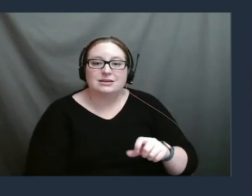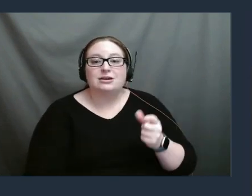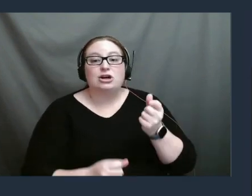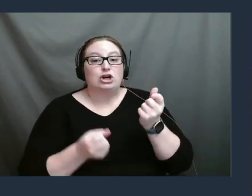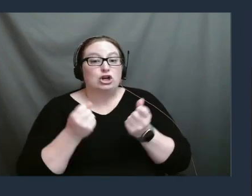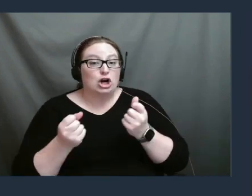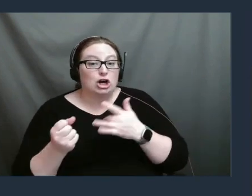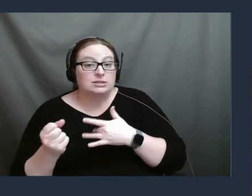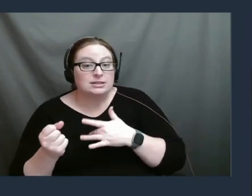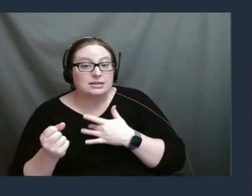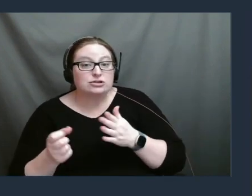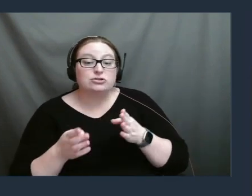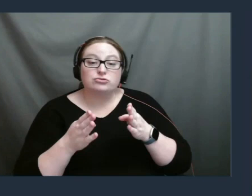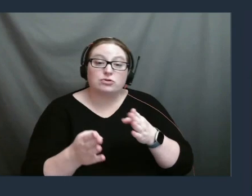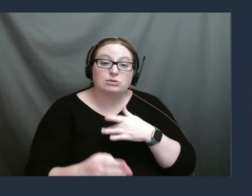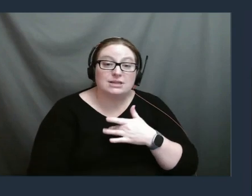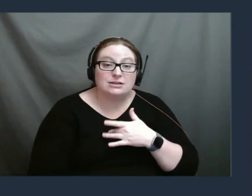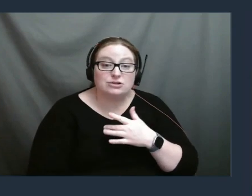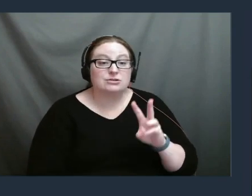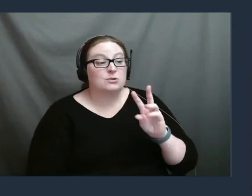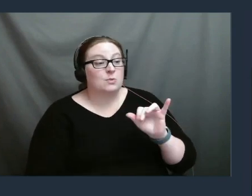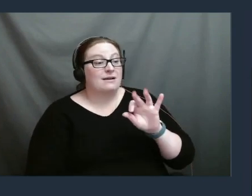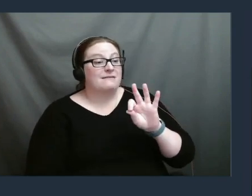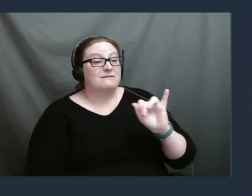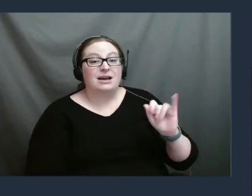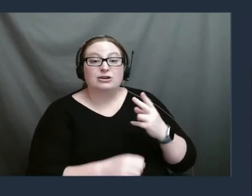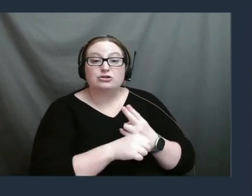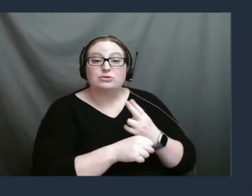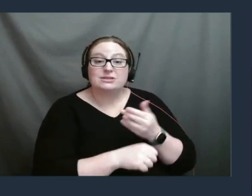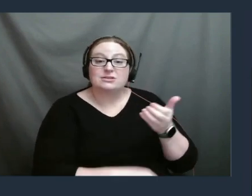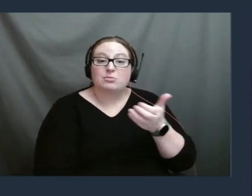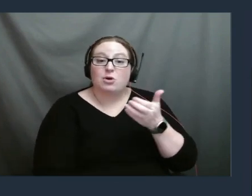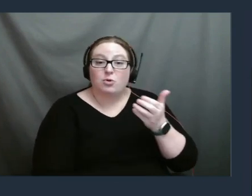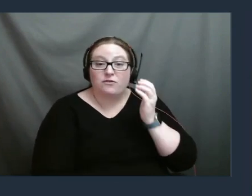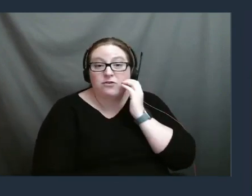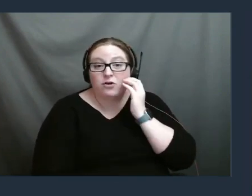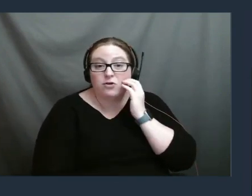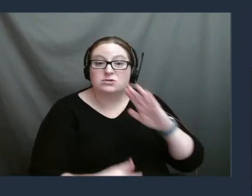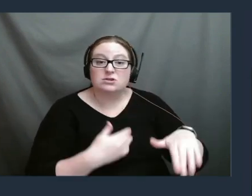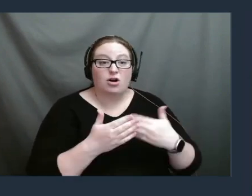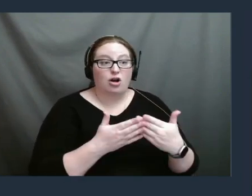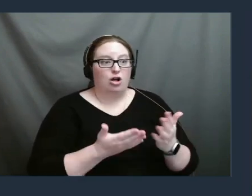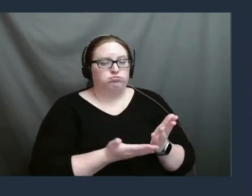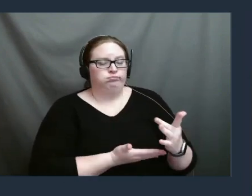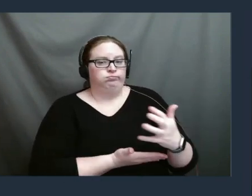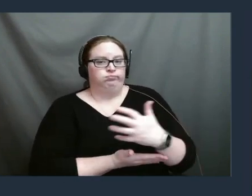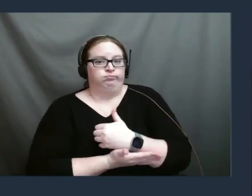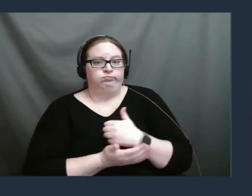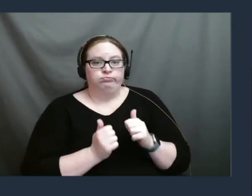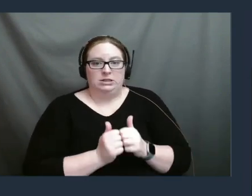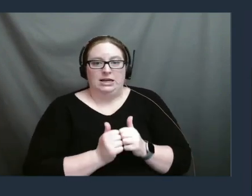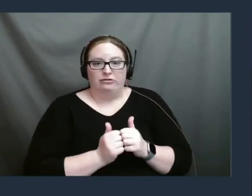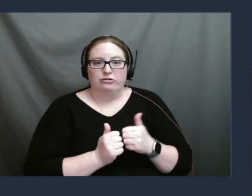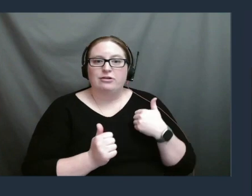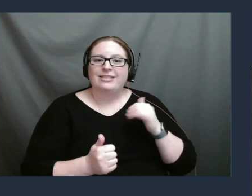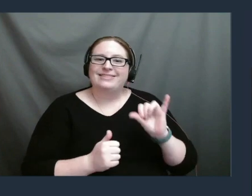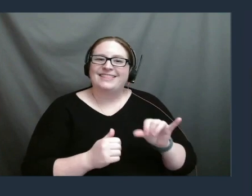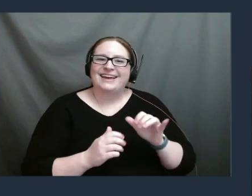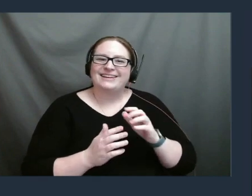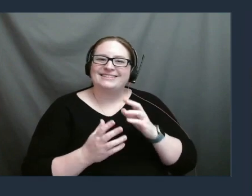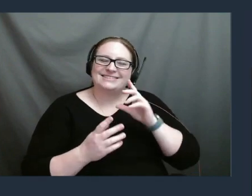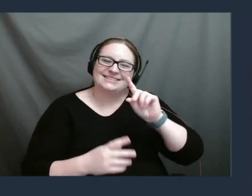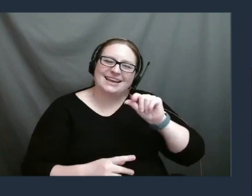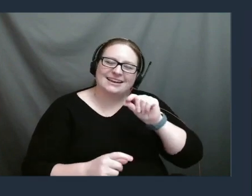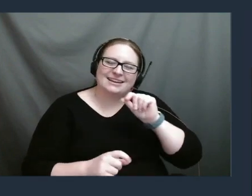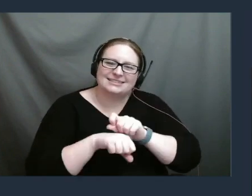sensors, Wi-Fi usage on mobile phones, all put together. And all of these data is sent through to IoT core